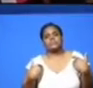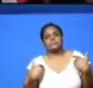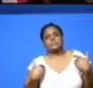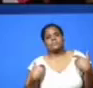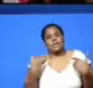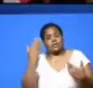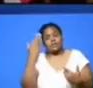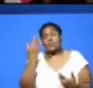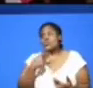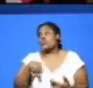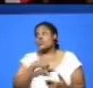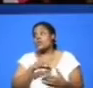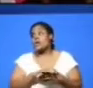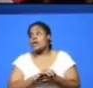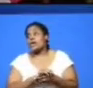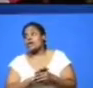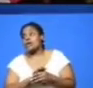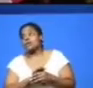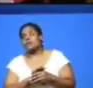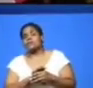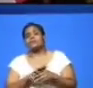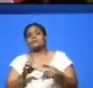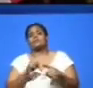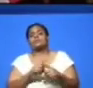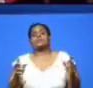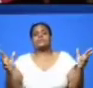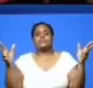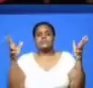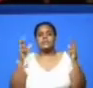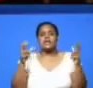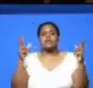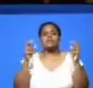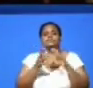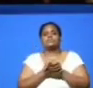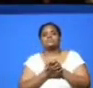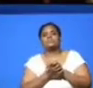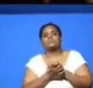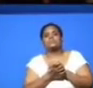have. I don't know who they are, who's listening.